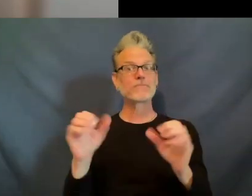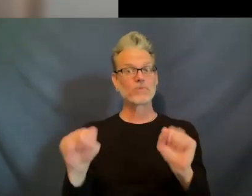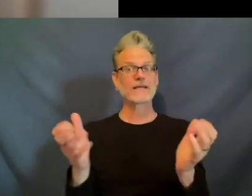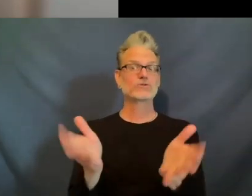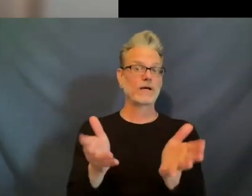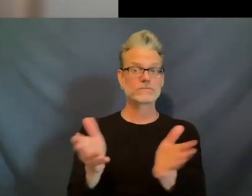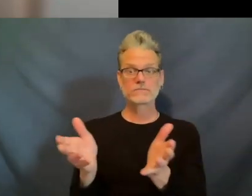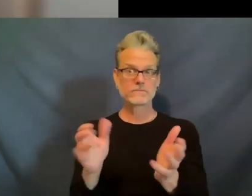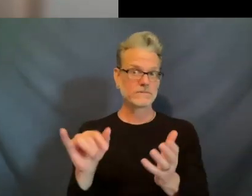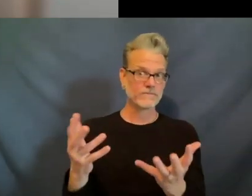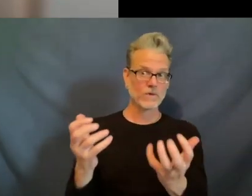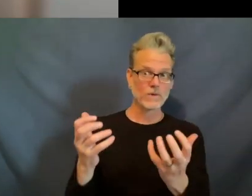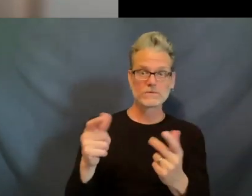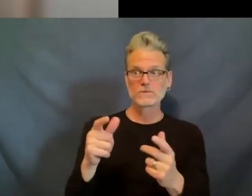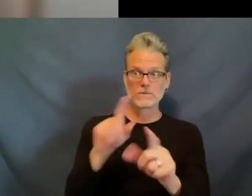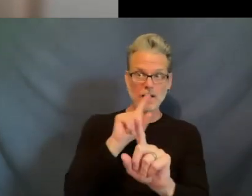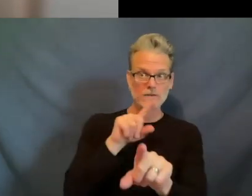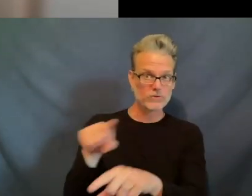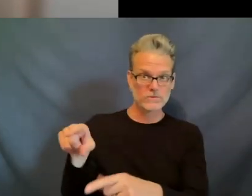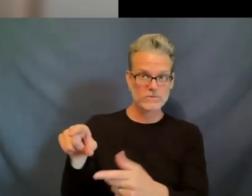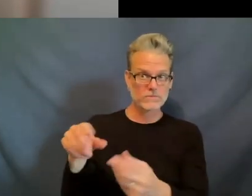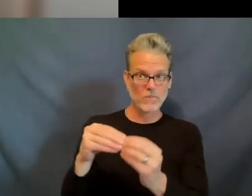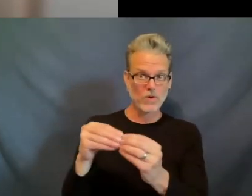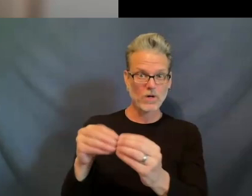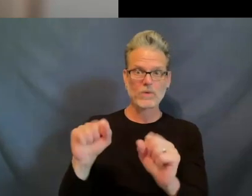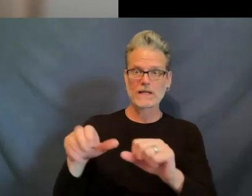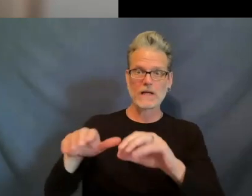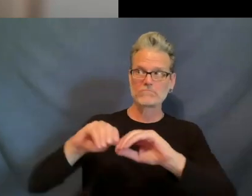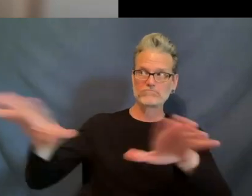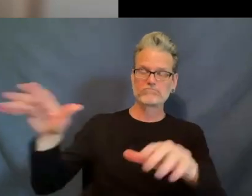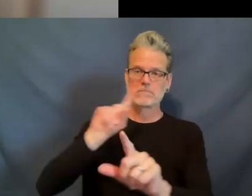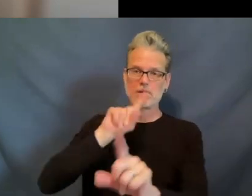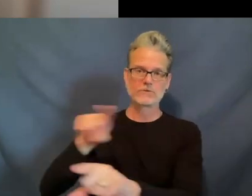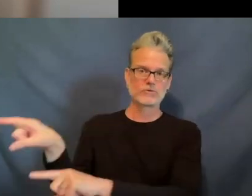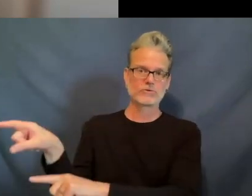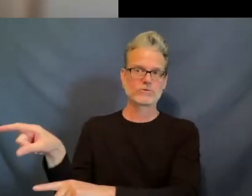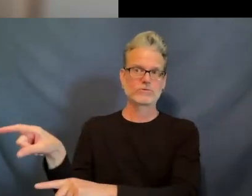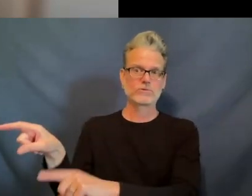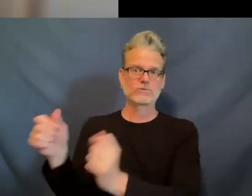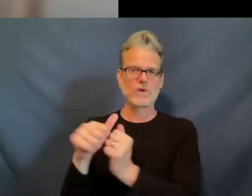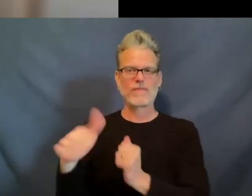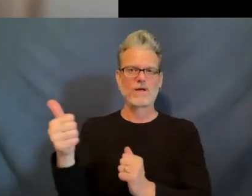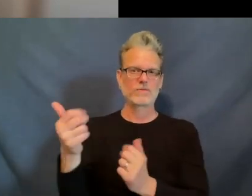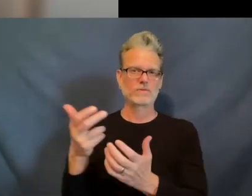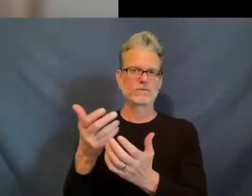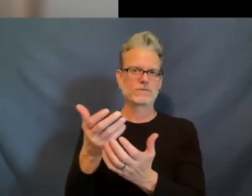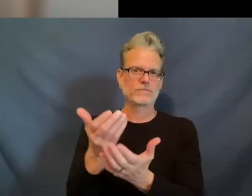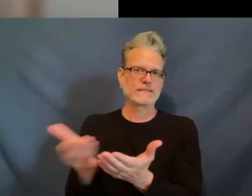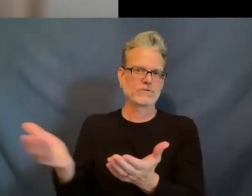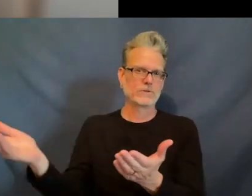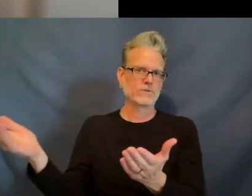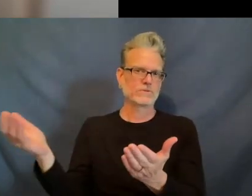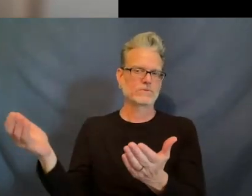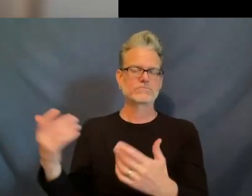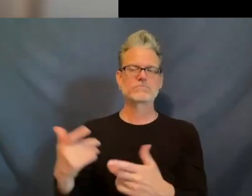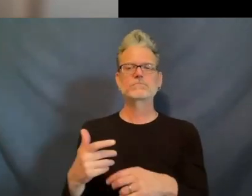be willing to answer some of these, and we can send out those answers along with all of our other materials. I'll just